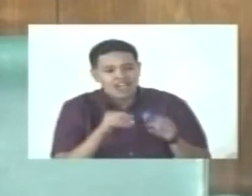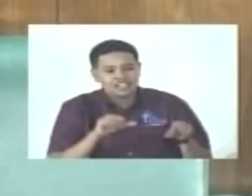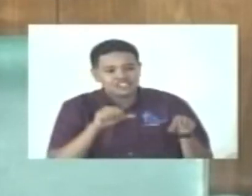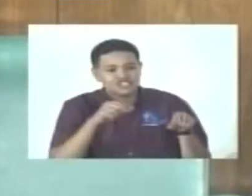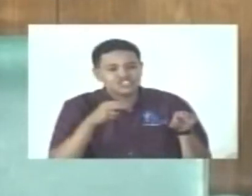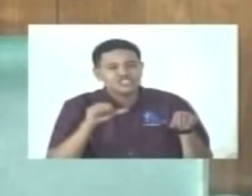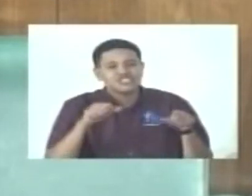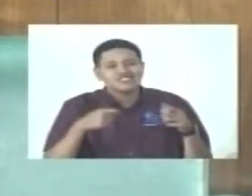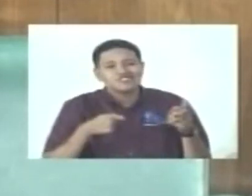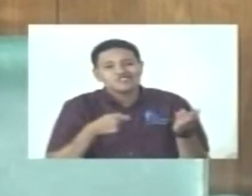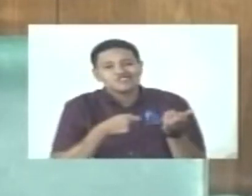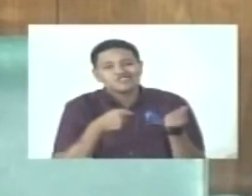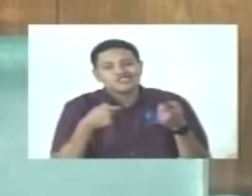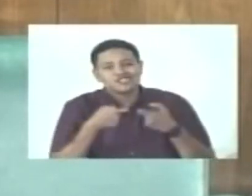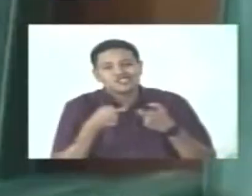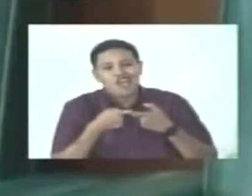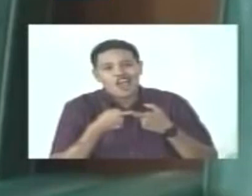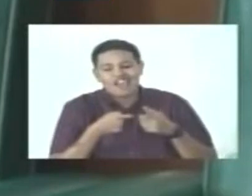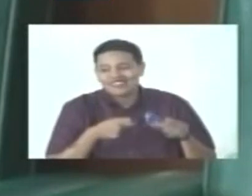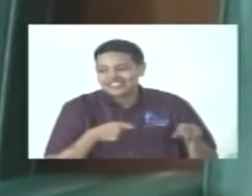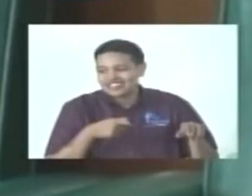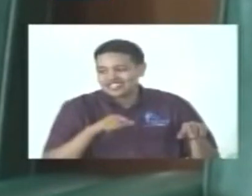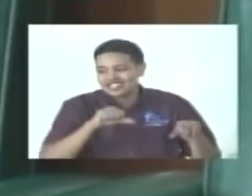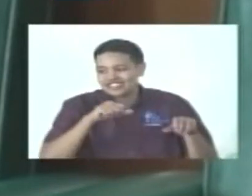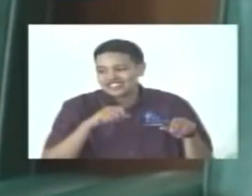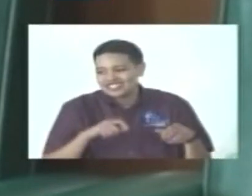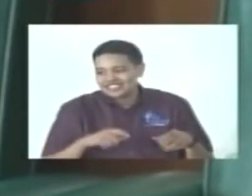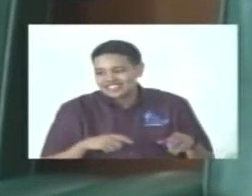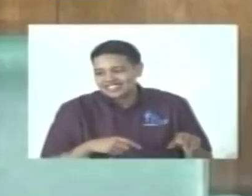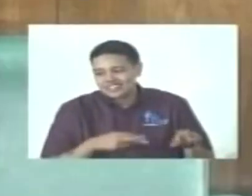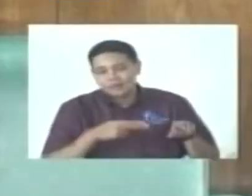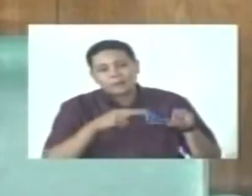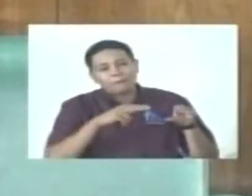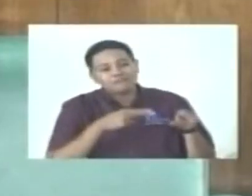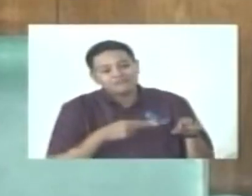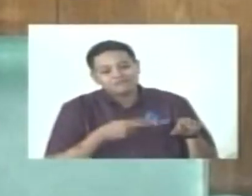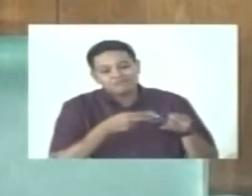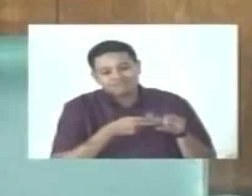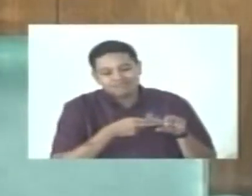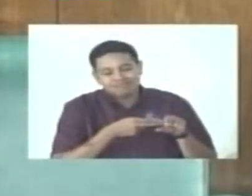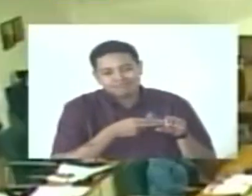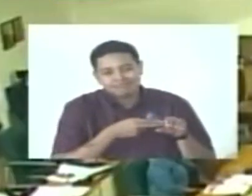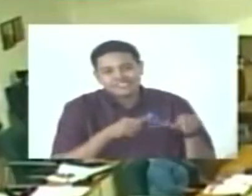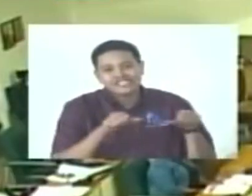station. May it please you. Corruption, corruption, corruption.